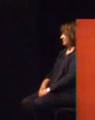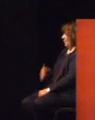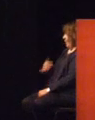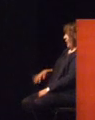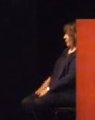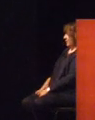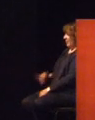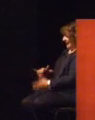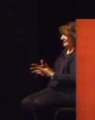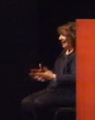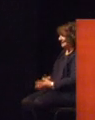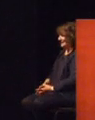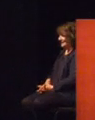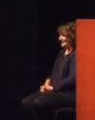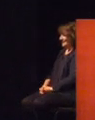Wow, that's a lot.